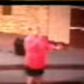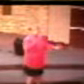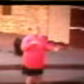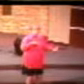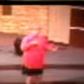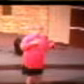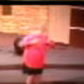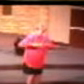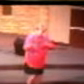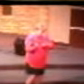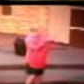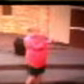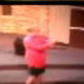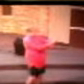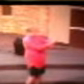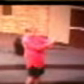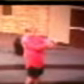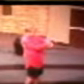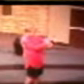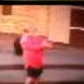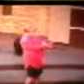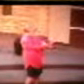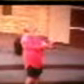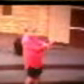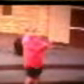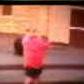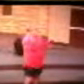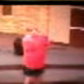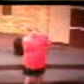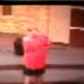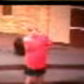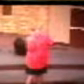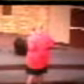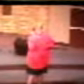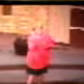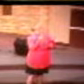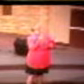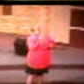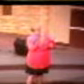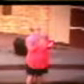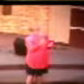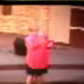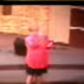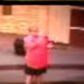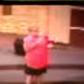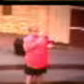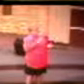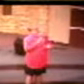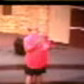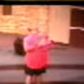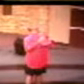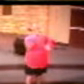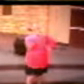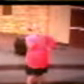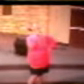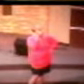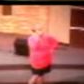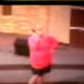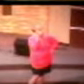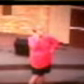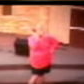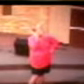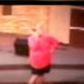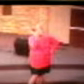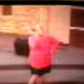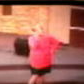down there at the church. So we were, how do you do that? And one of the old fellows in the church scratched his head and thought to himself, well, you know what? If I wanted to get to